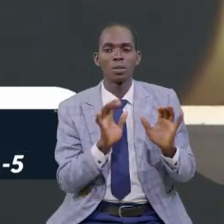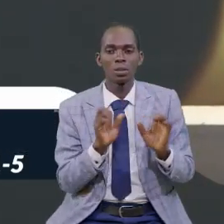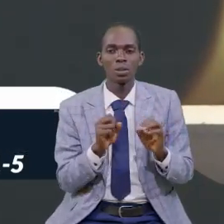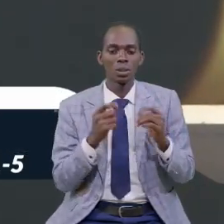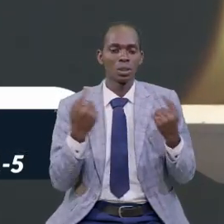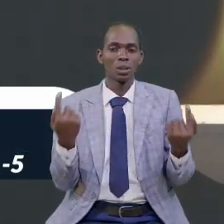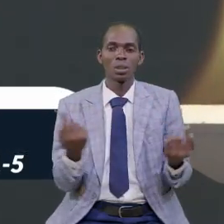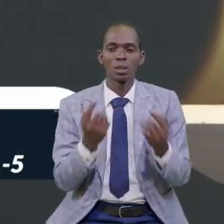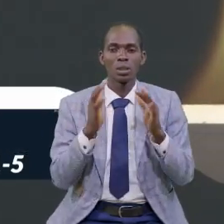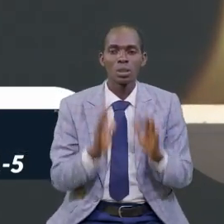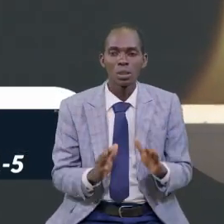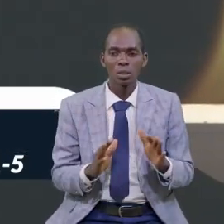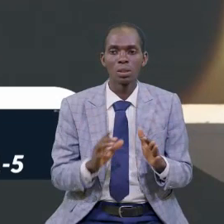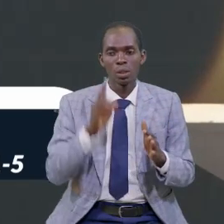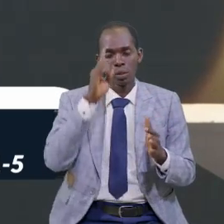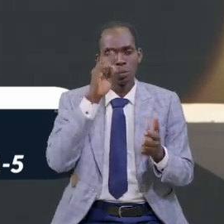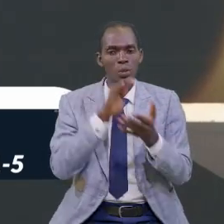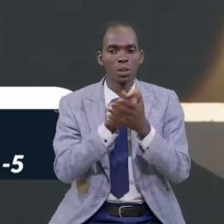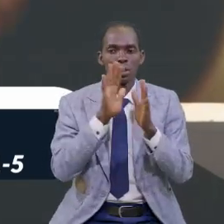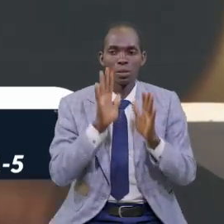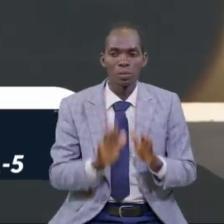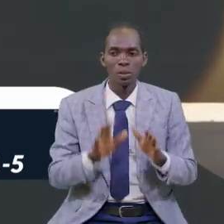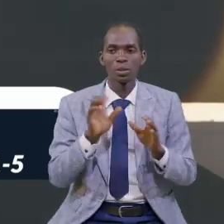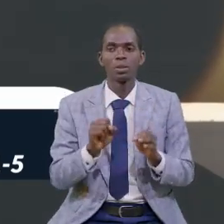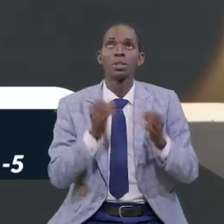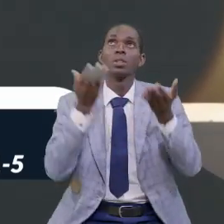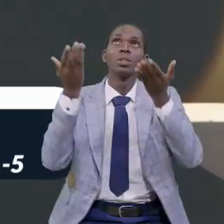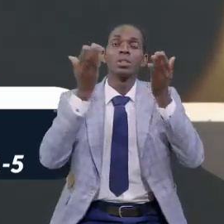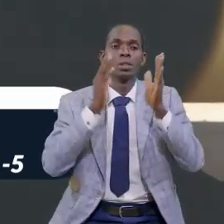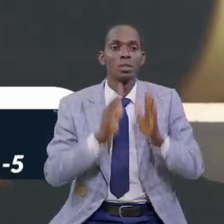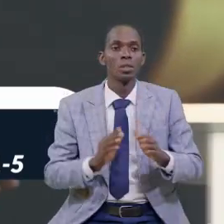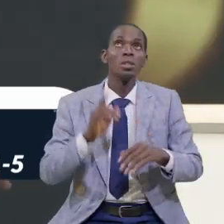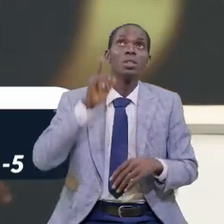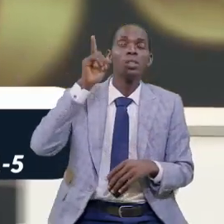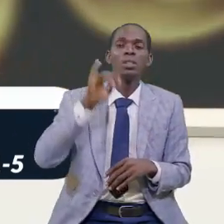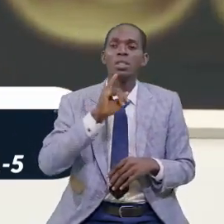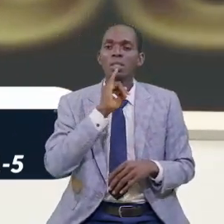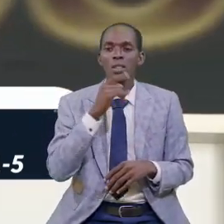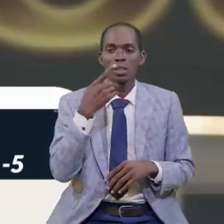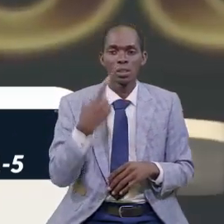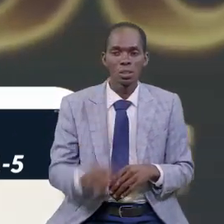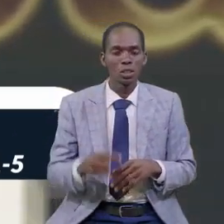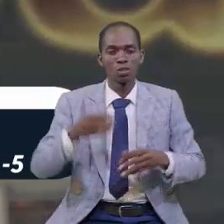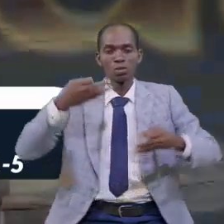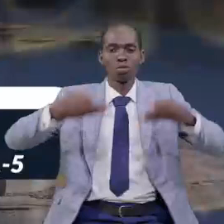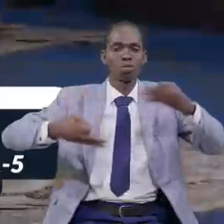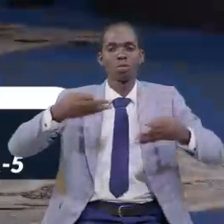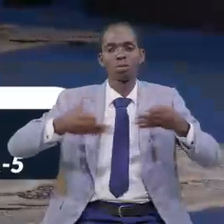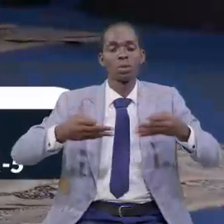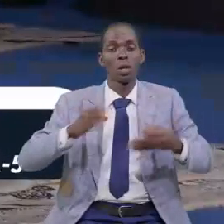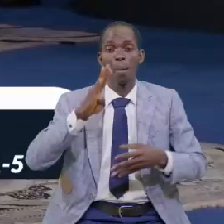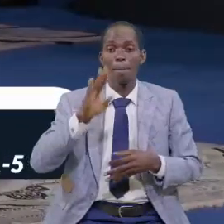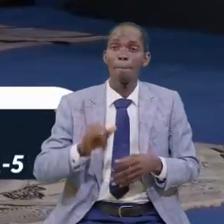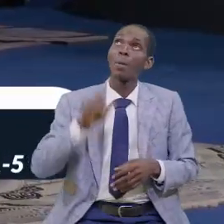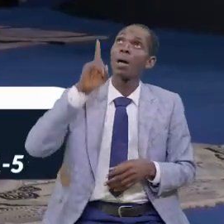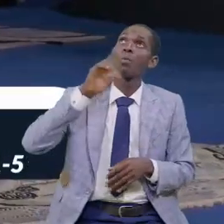all saints, all servants. He is the judge. By him, all our actions